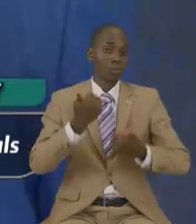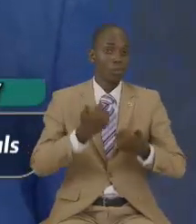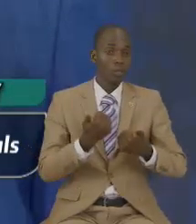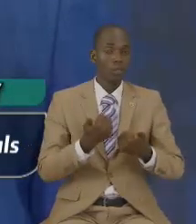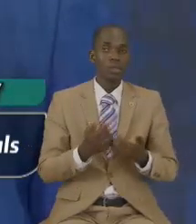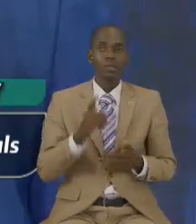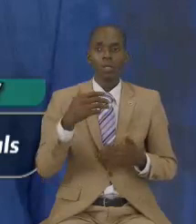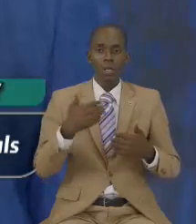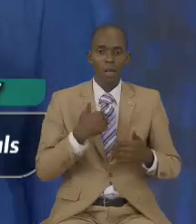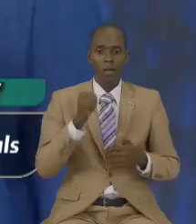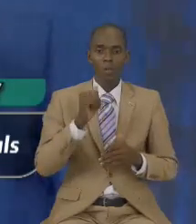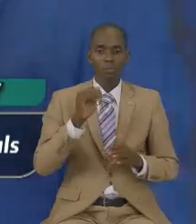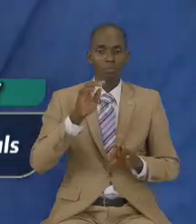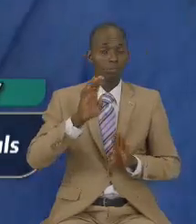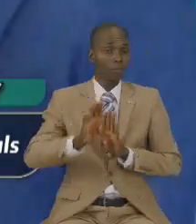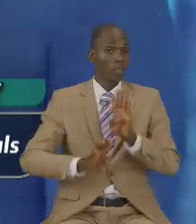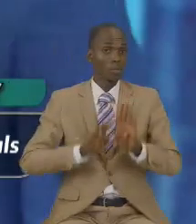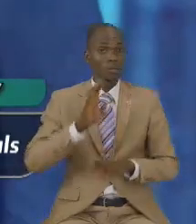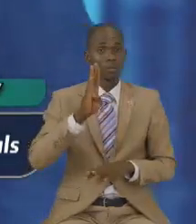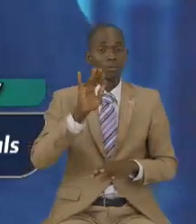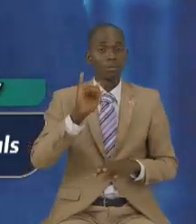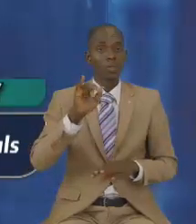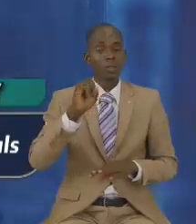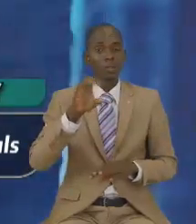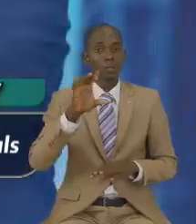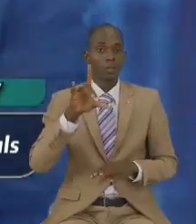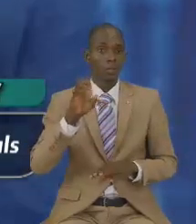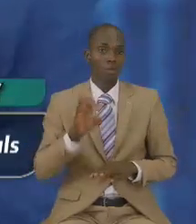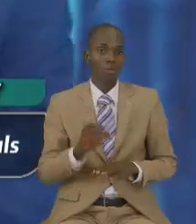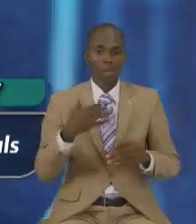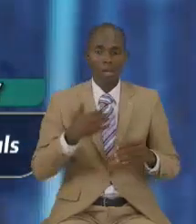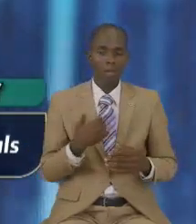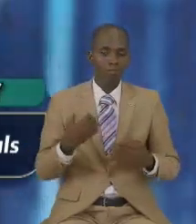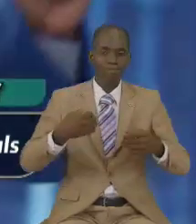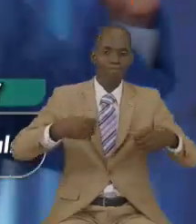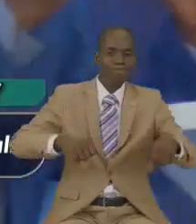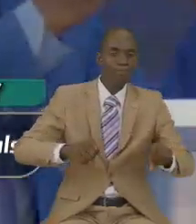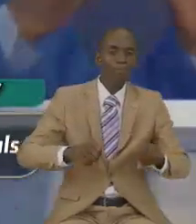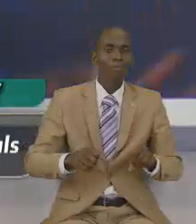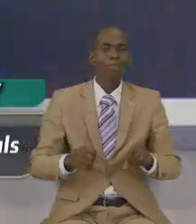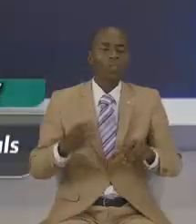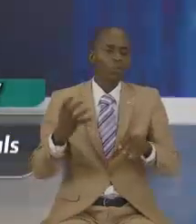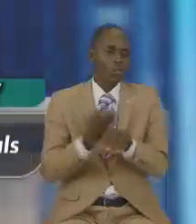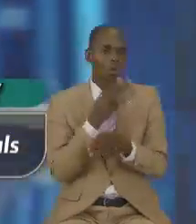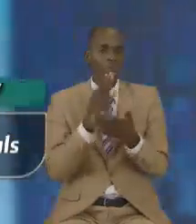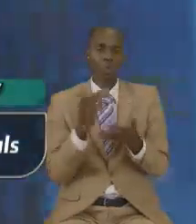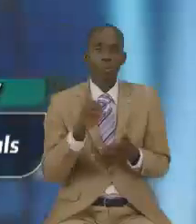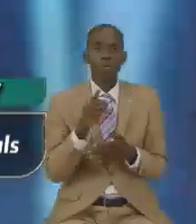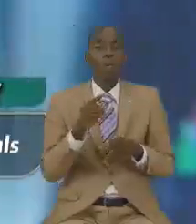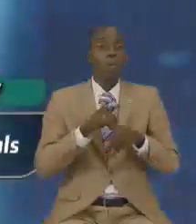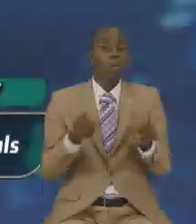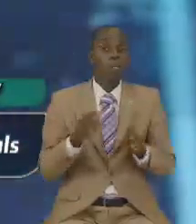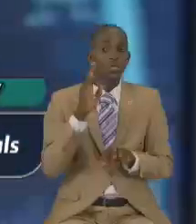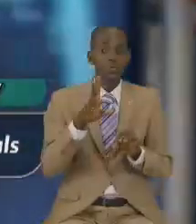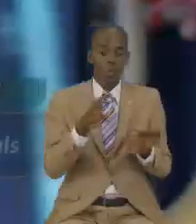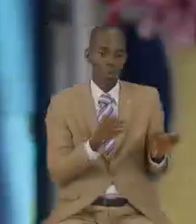a bicycle, you drive a motorcycle, they'll take you somewhere. But when you drive